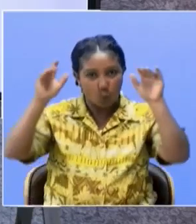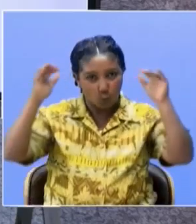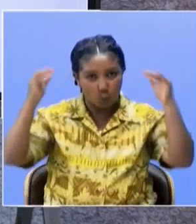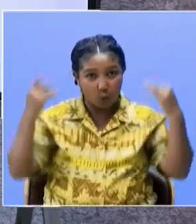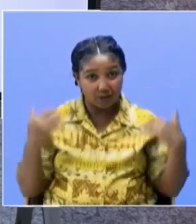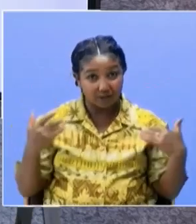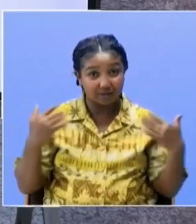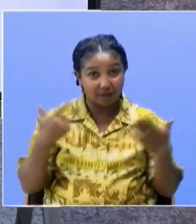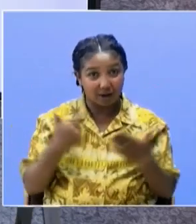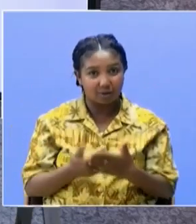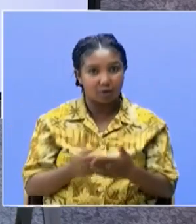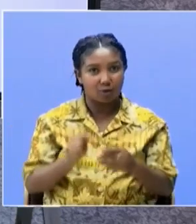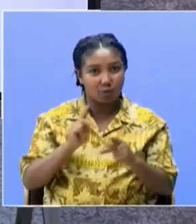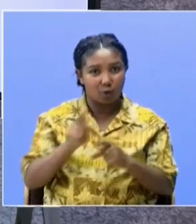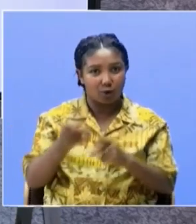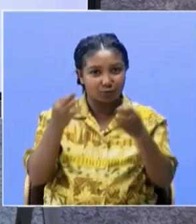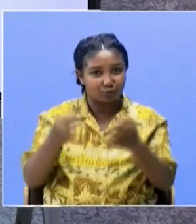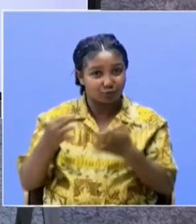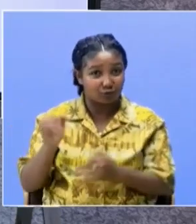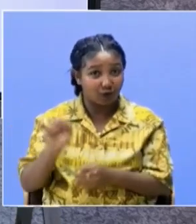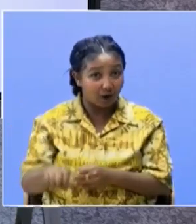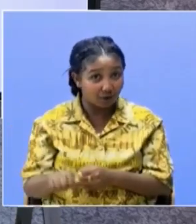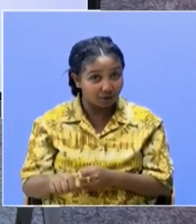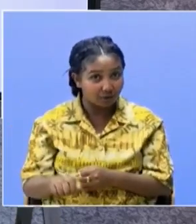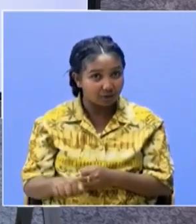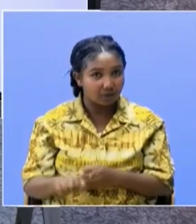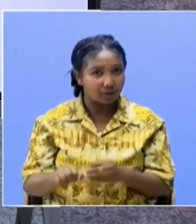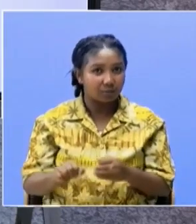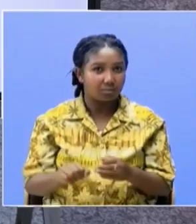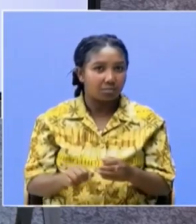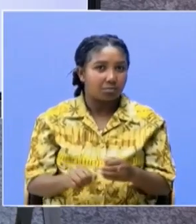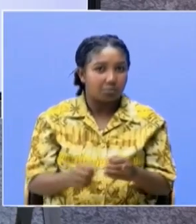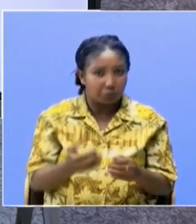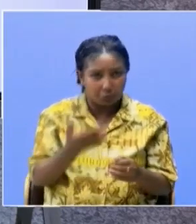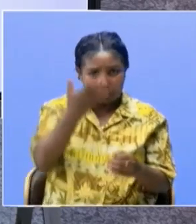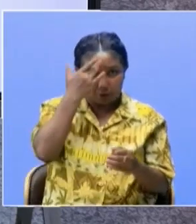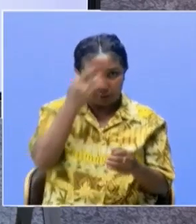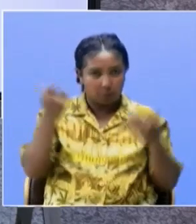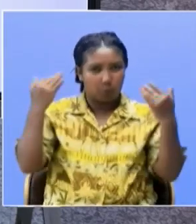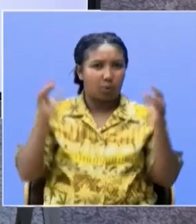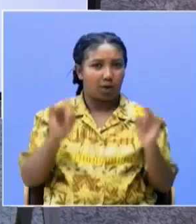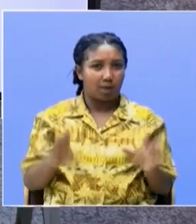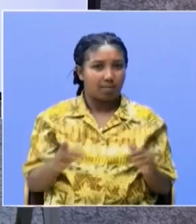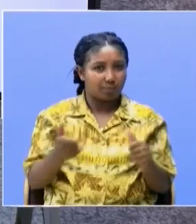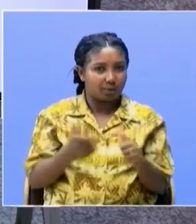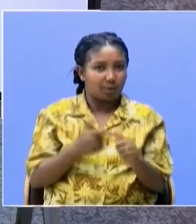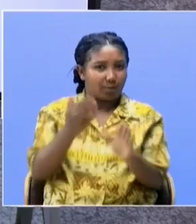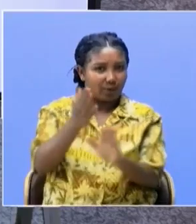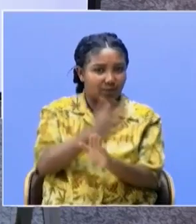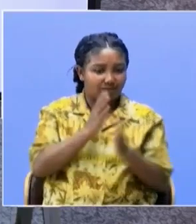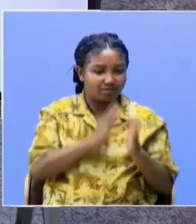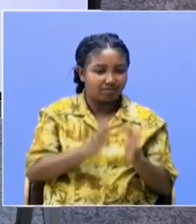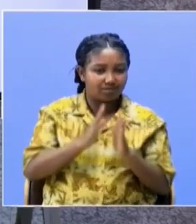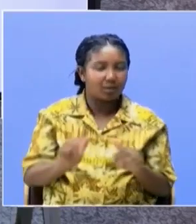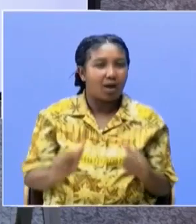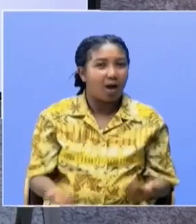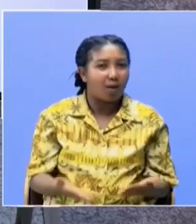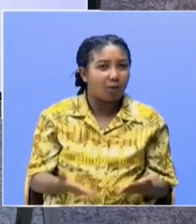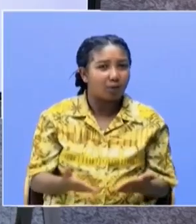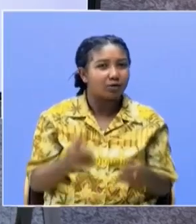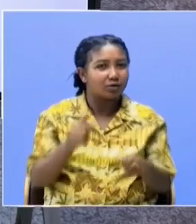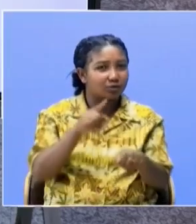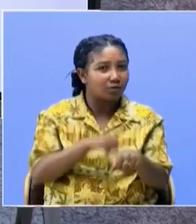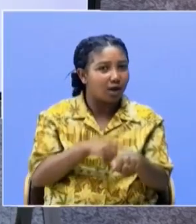what? Arranged future, right? You just don't make a wedding suddenly, right? It is arranged. How is it arranged?